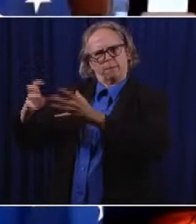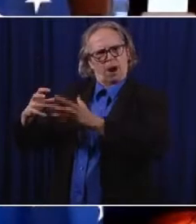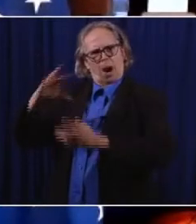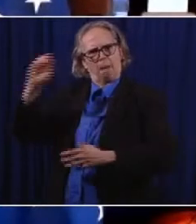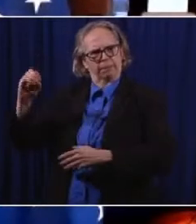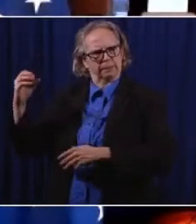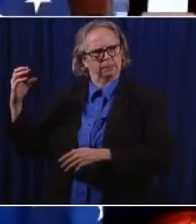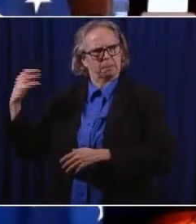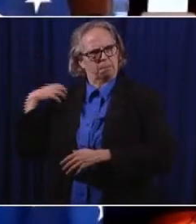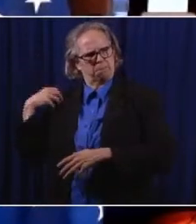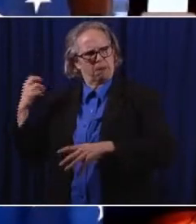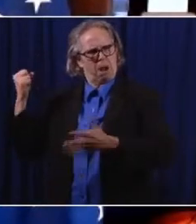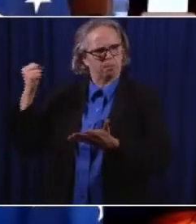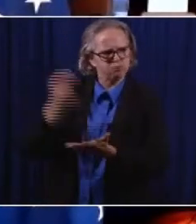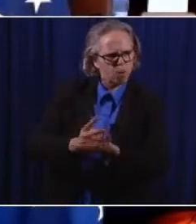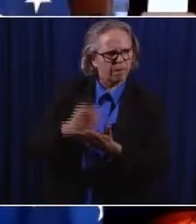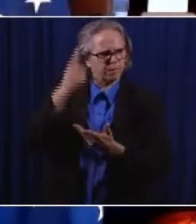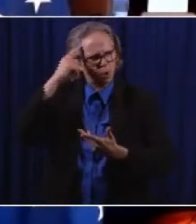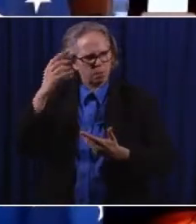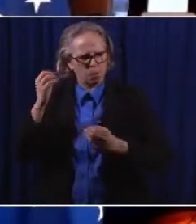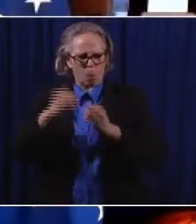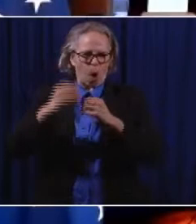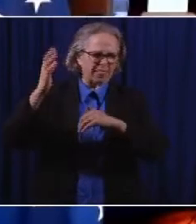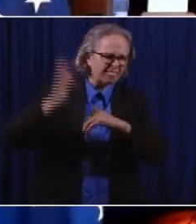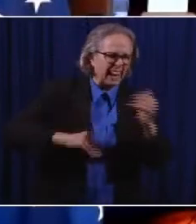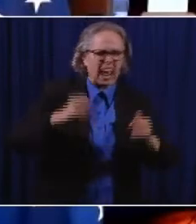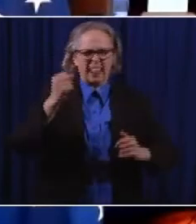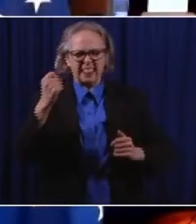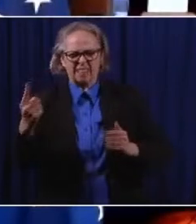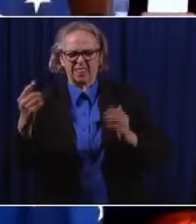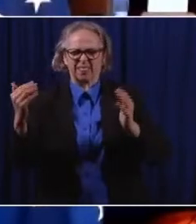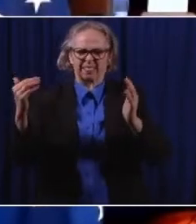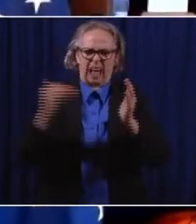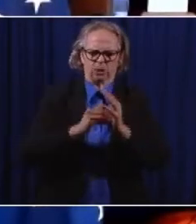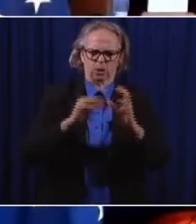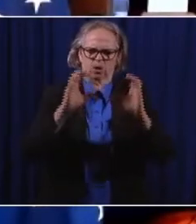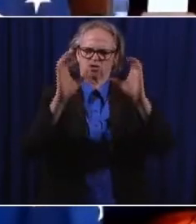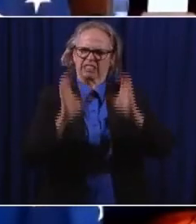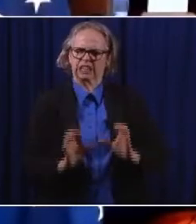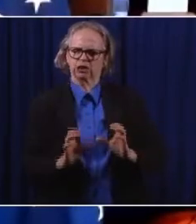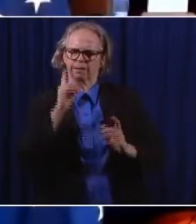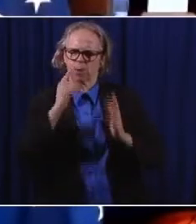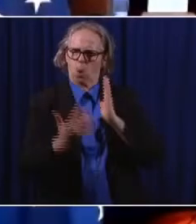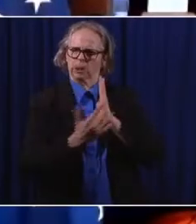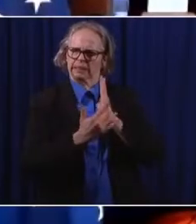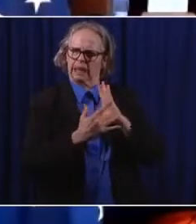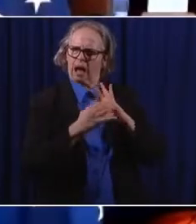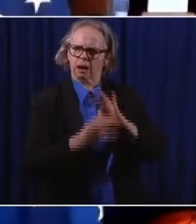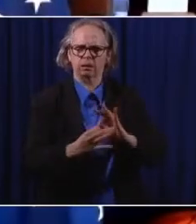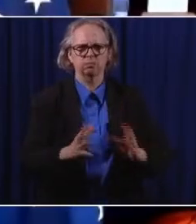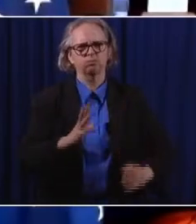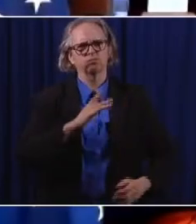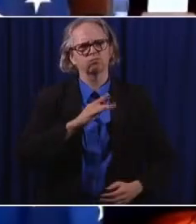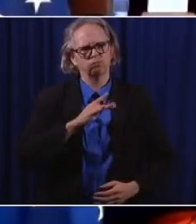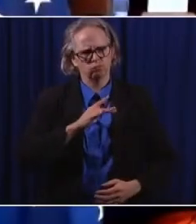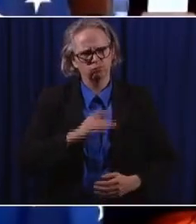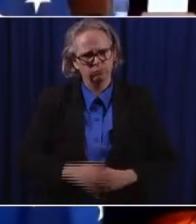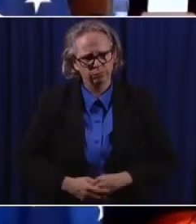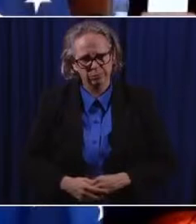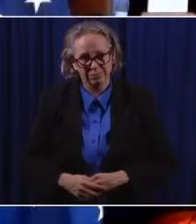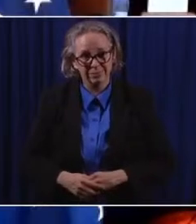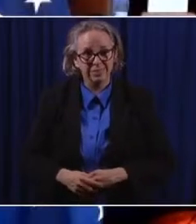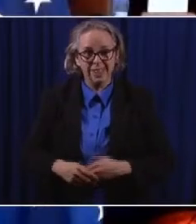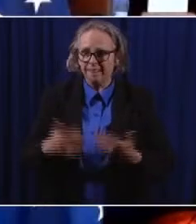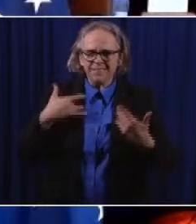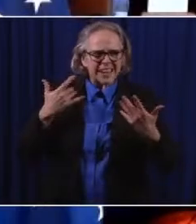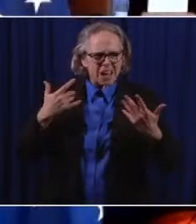11,941 tech-focused credentials. I make this announcement with a bit of satisfaction because, as you